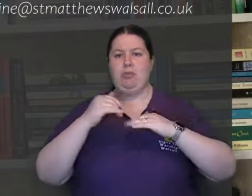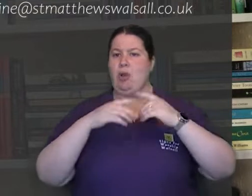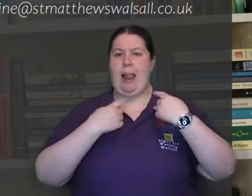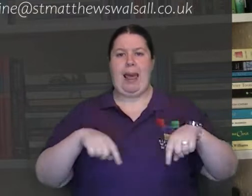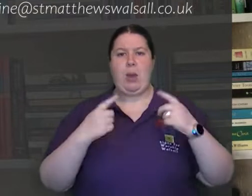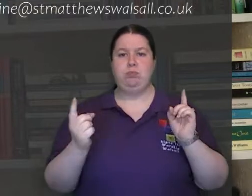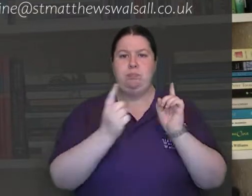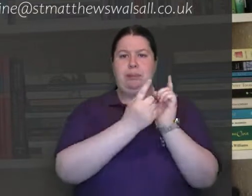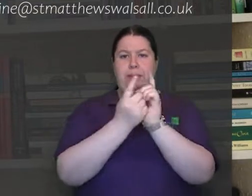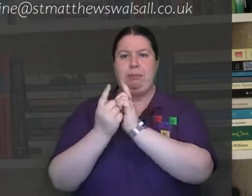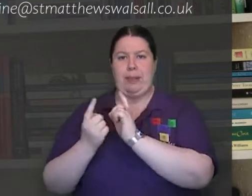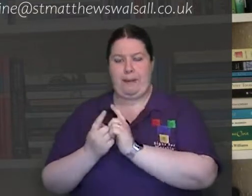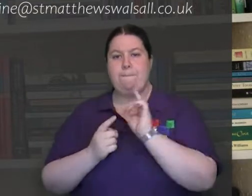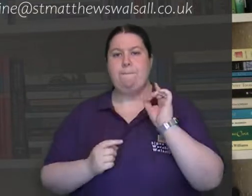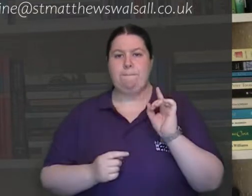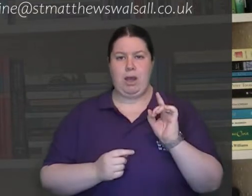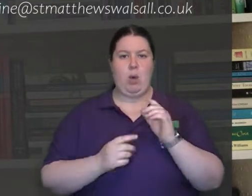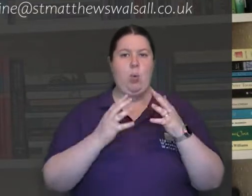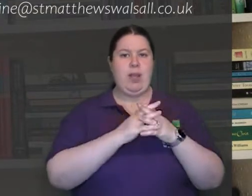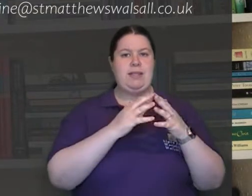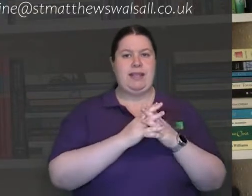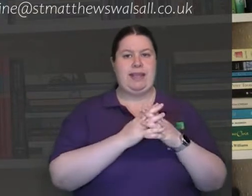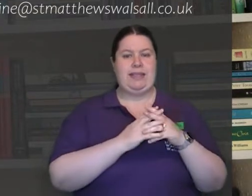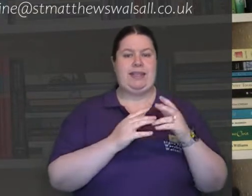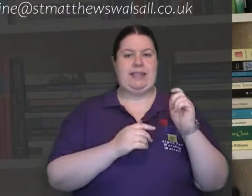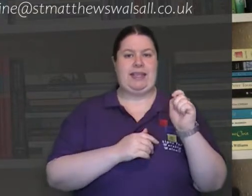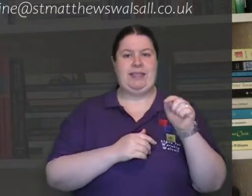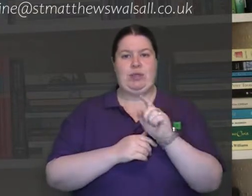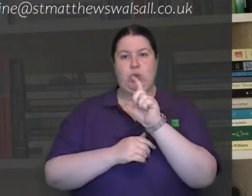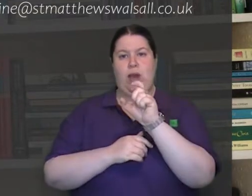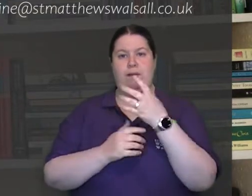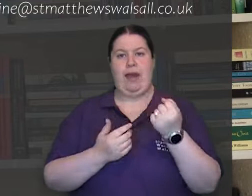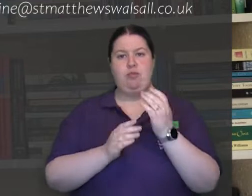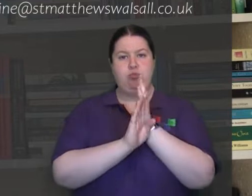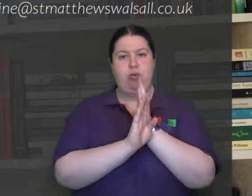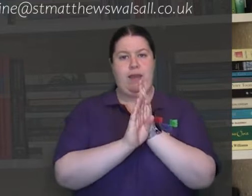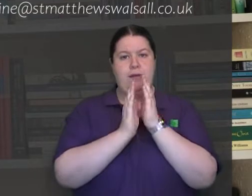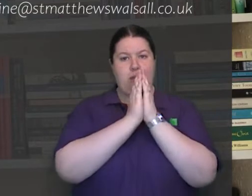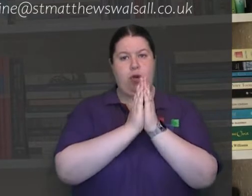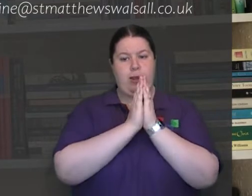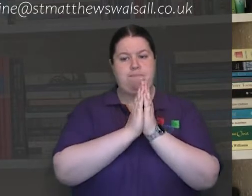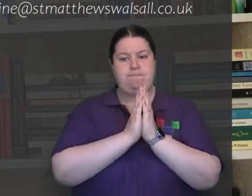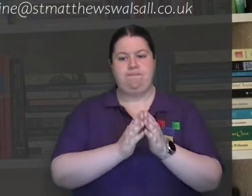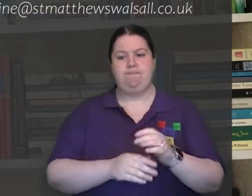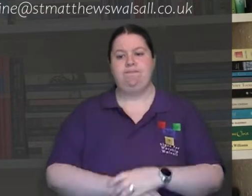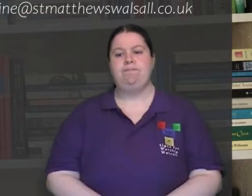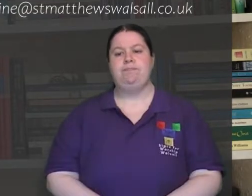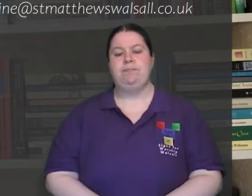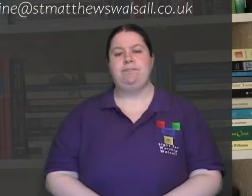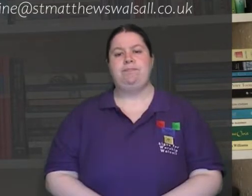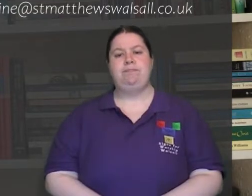the church will be open for private prayer on Wednesdays between 10 and 12, and our online worship services will continue as normal.